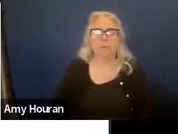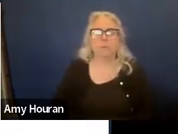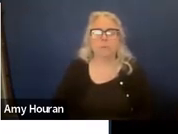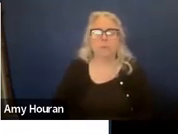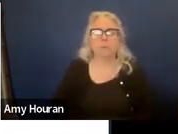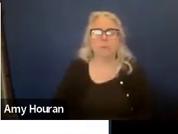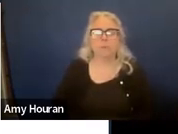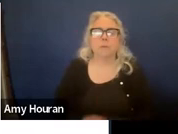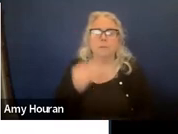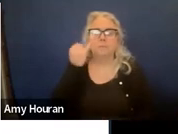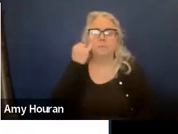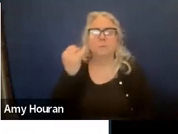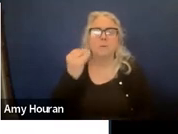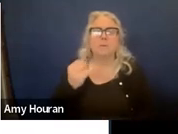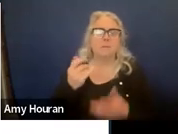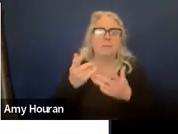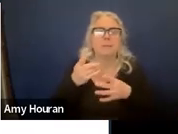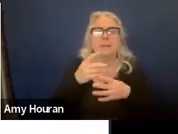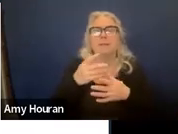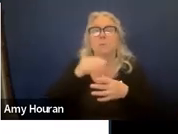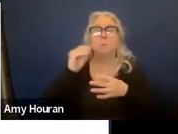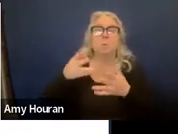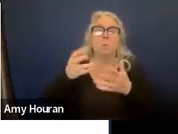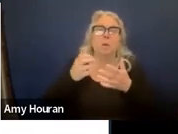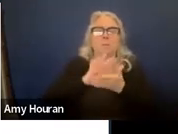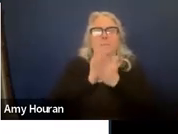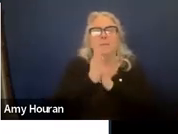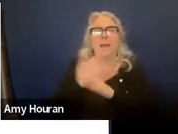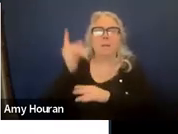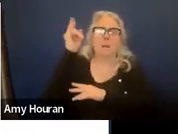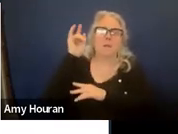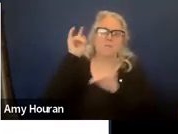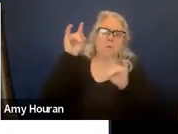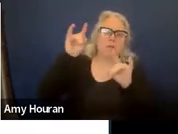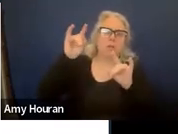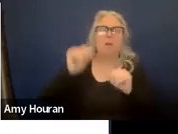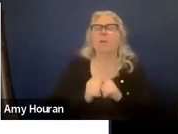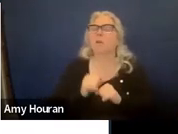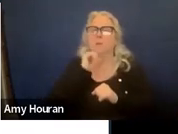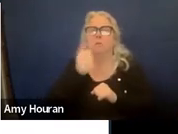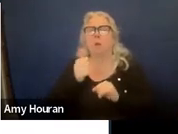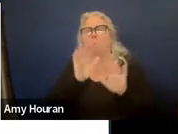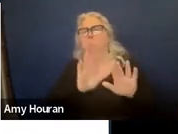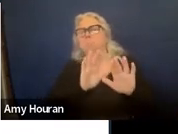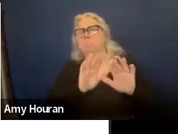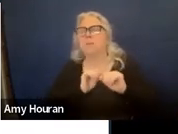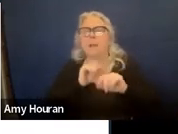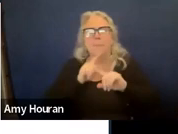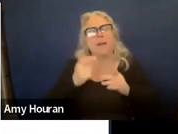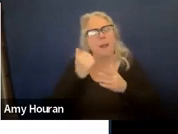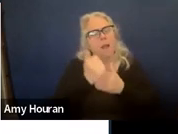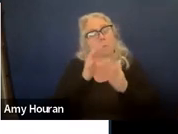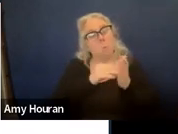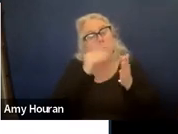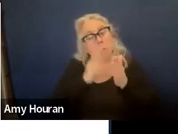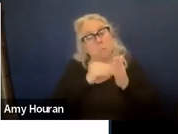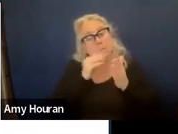What if the child wants to be a rock star? We talked about that. Don't discourage them, but help them to learn about it.